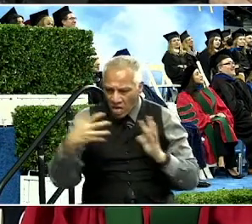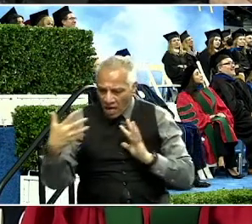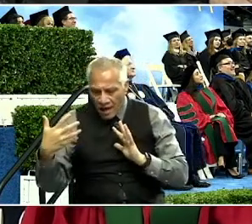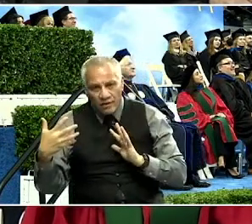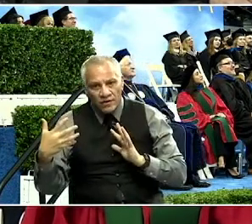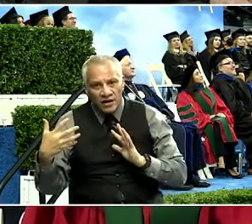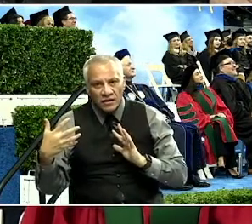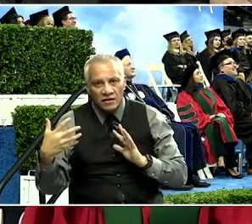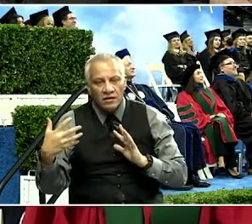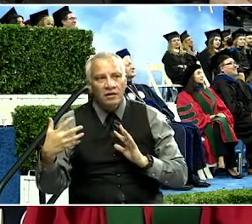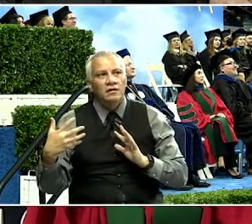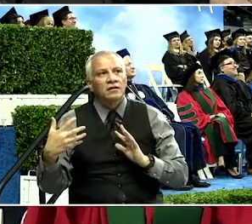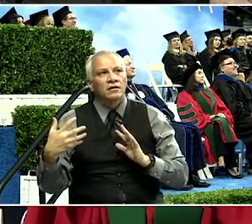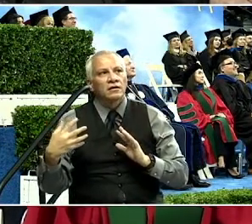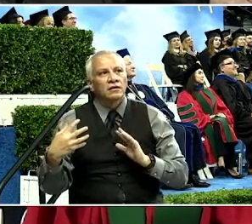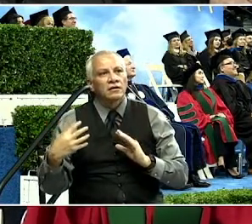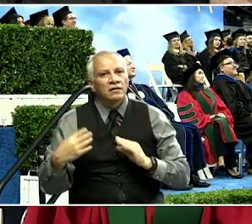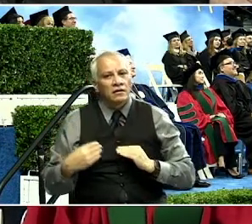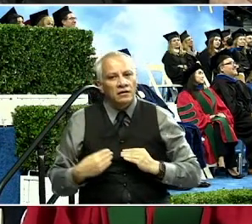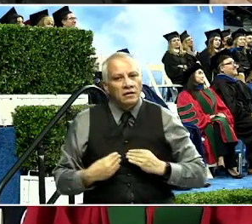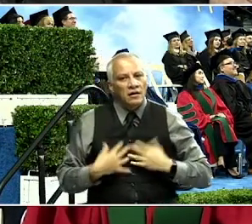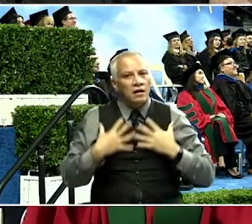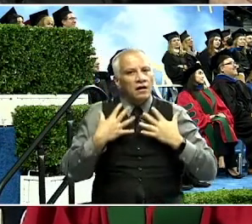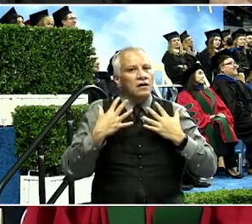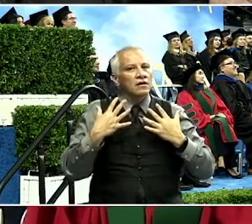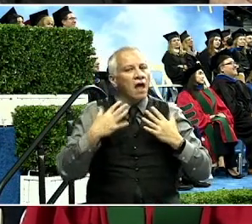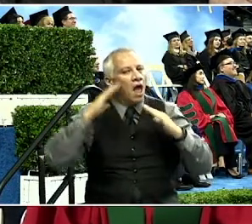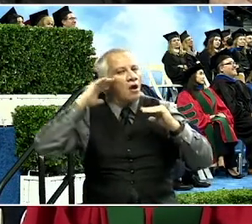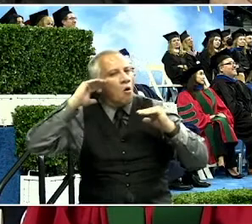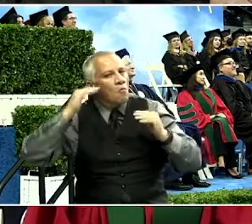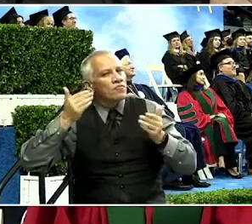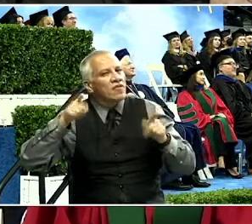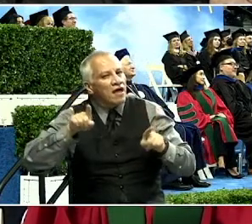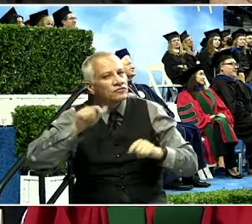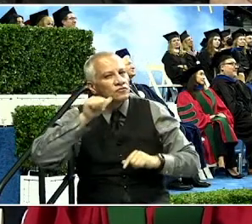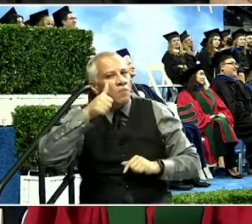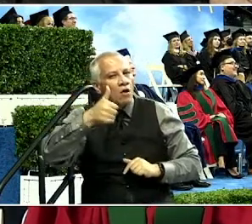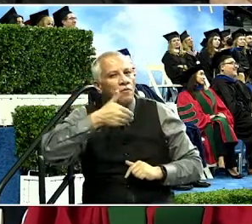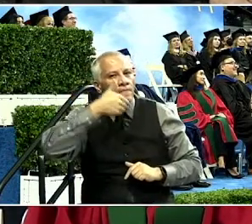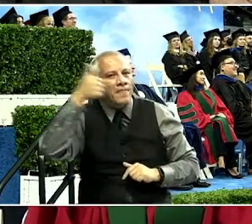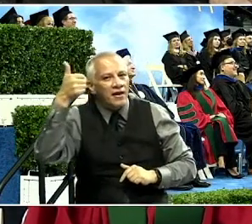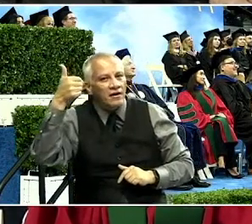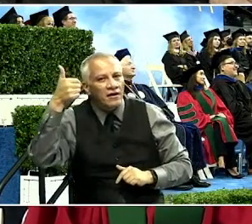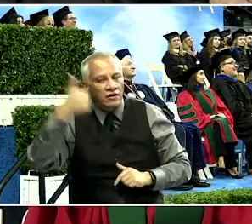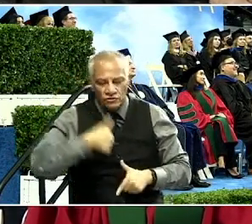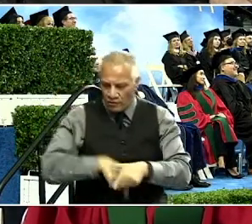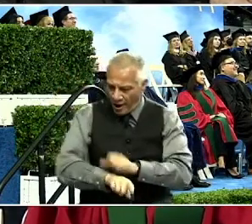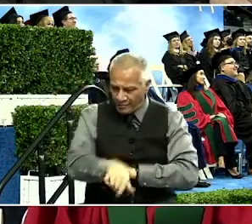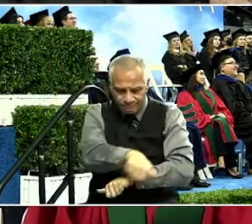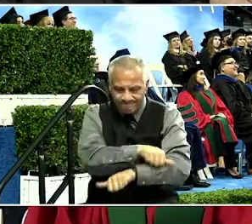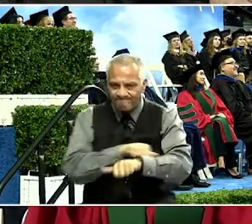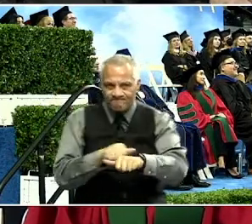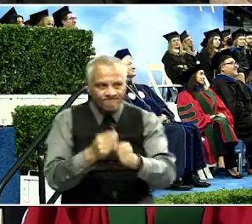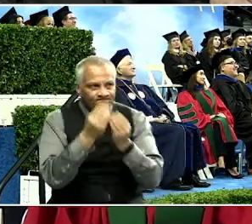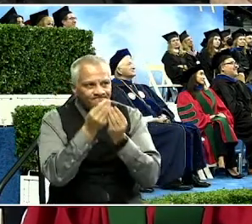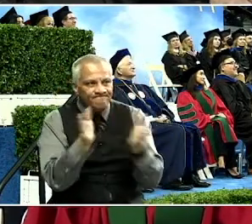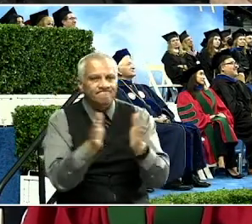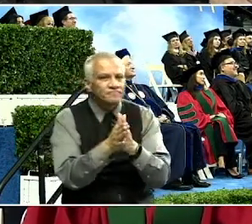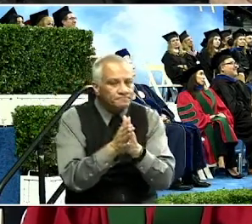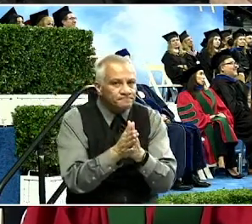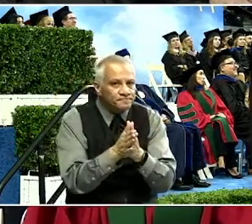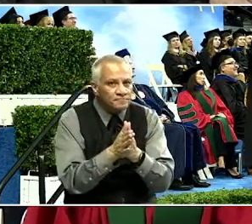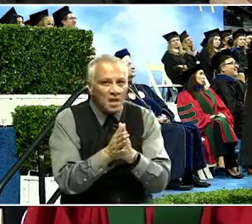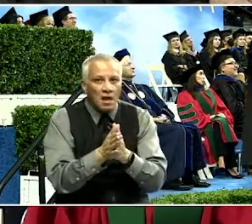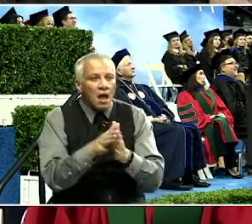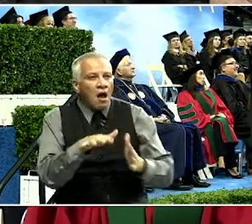I find a seed of inspiration, of hope for a better tomorrow. So I roll up my sleeves and I offer this.